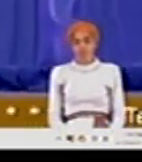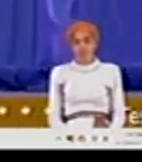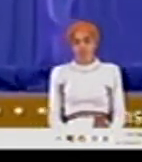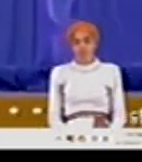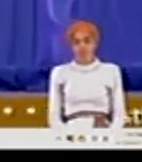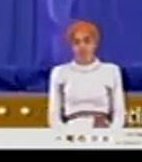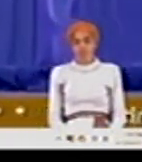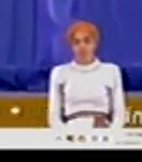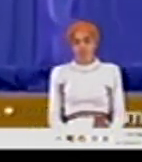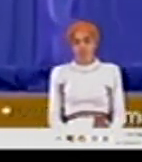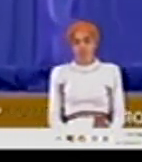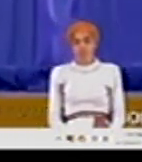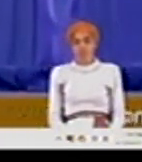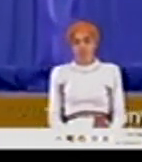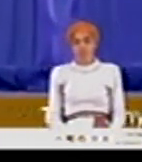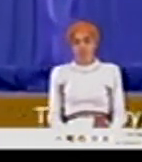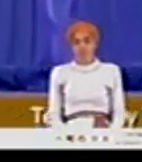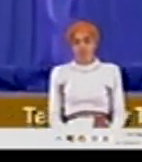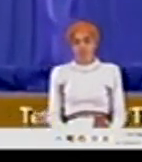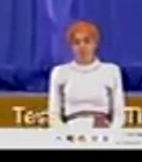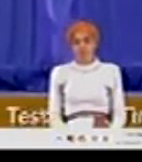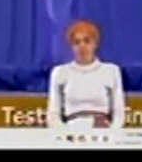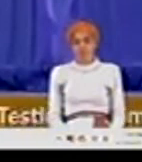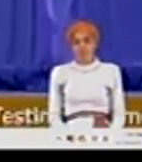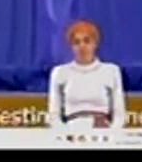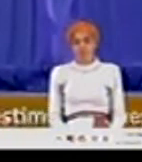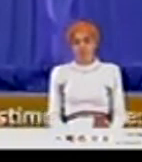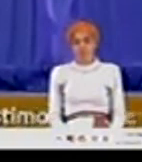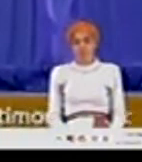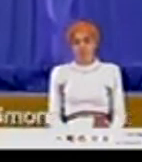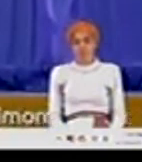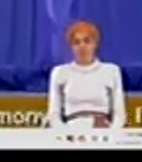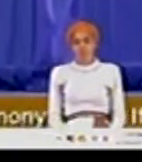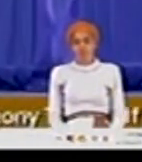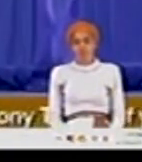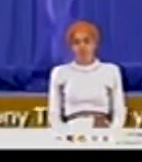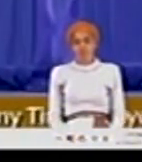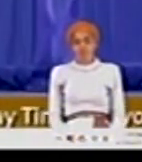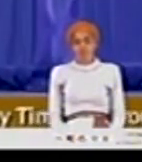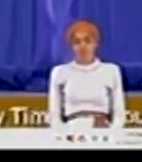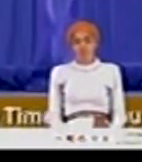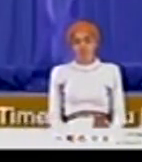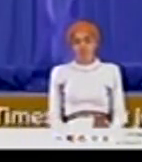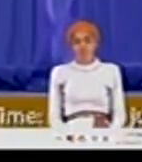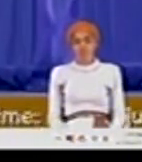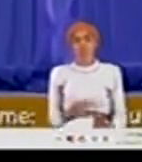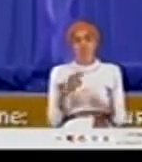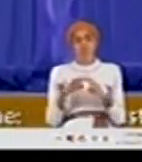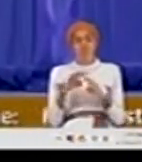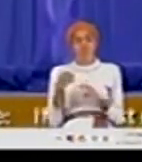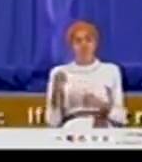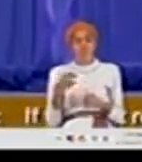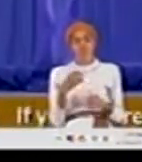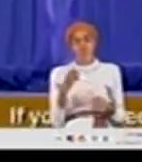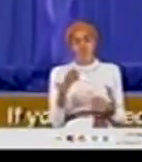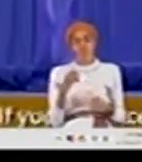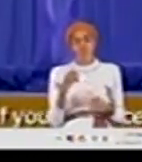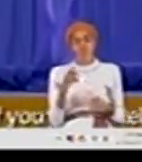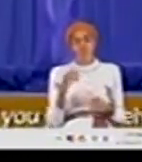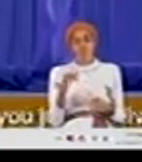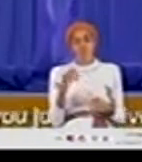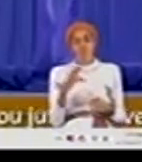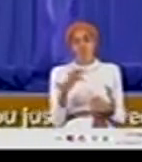have shedrach U he has two medical conditions uh he had a fracture of the right